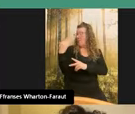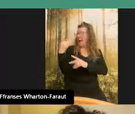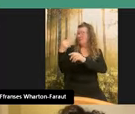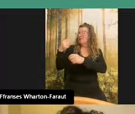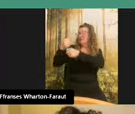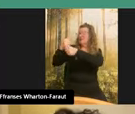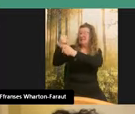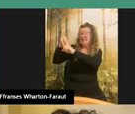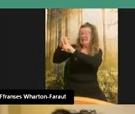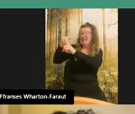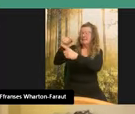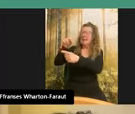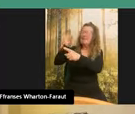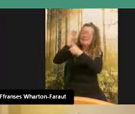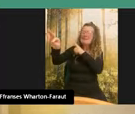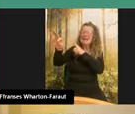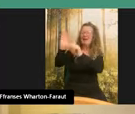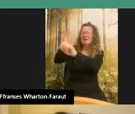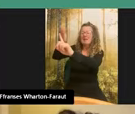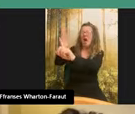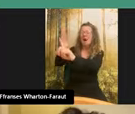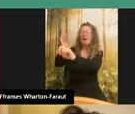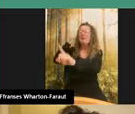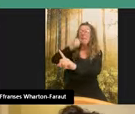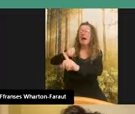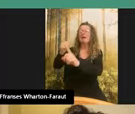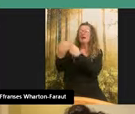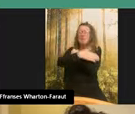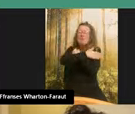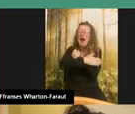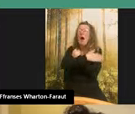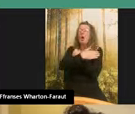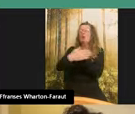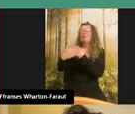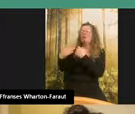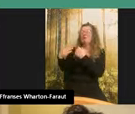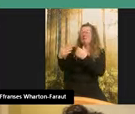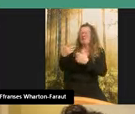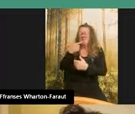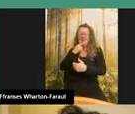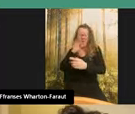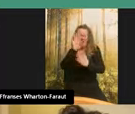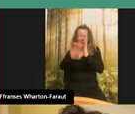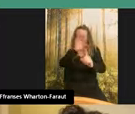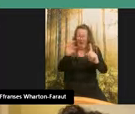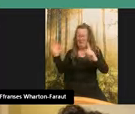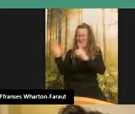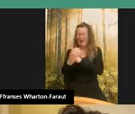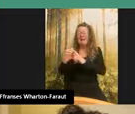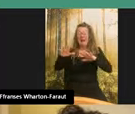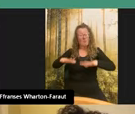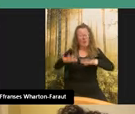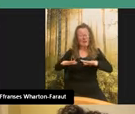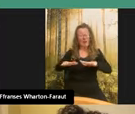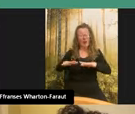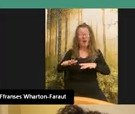target black and brown people from Africa and the Caribbean in Britain. And it's just very poignant to think